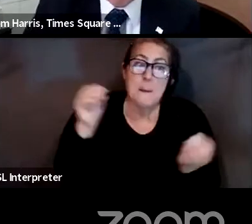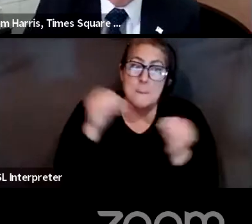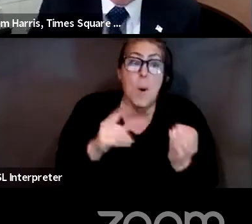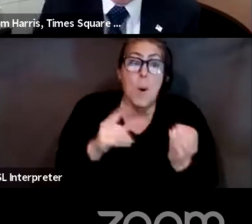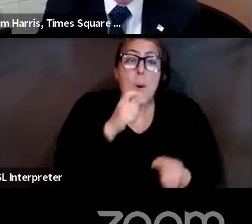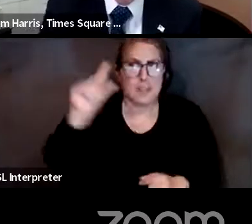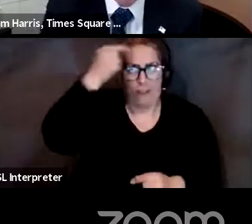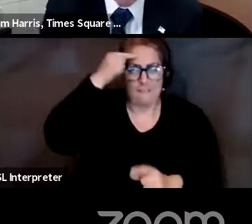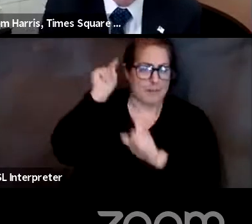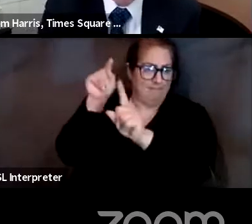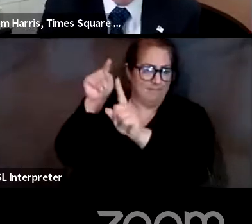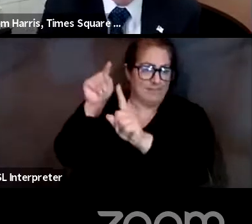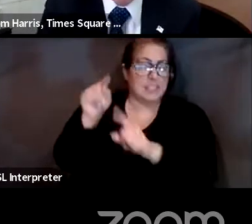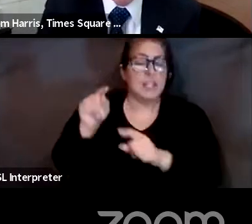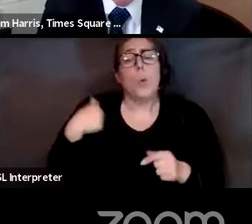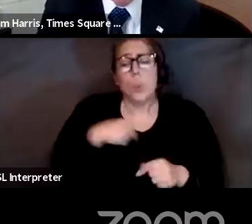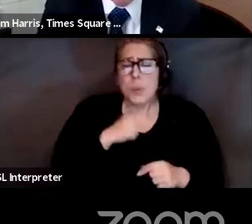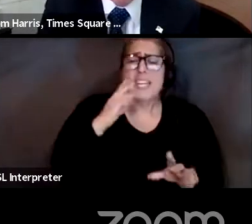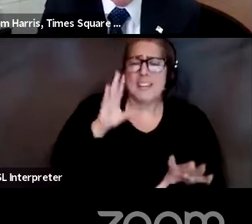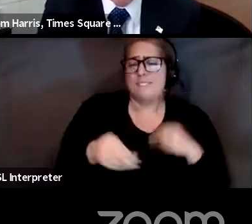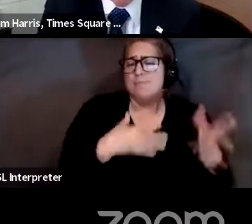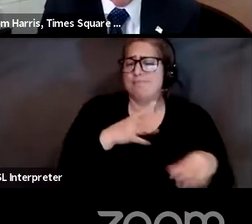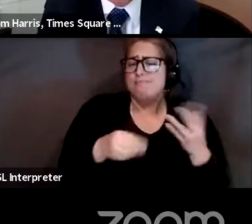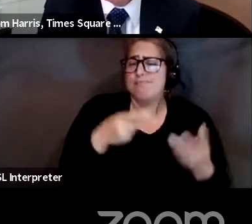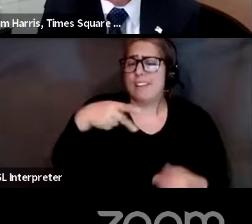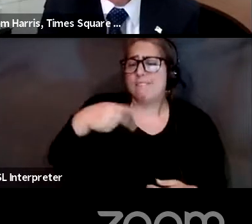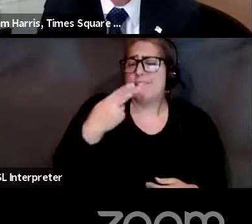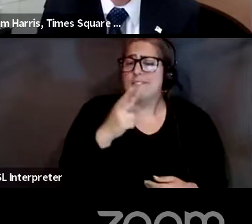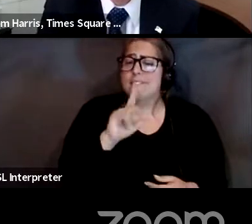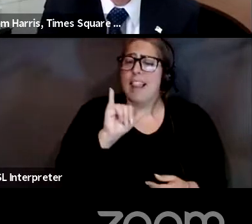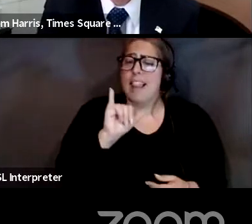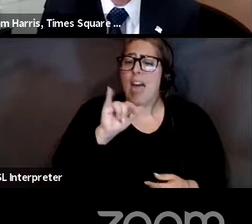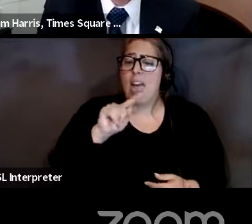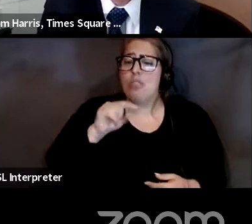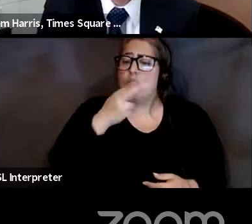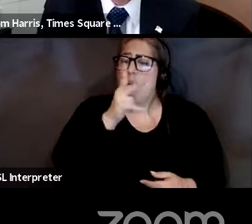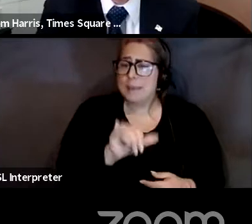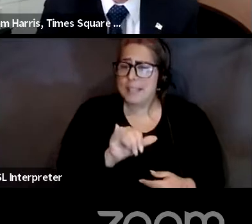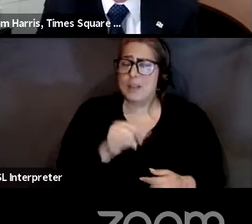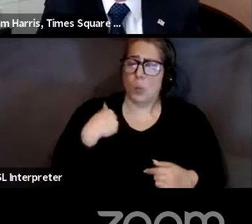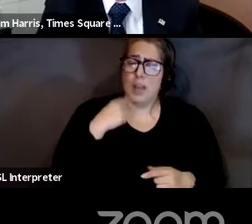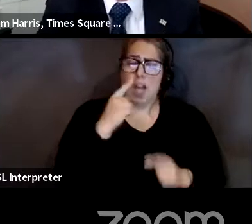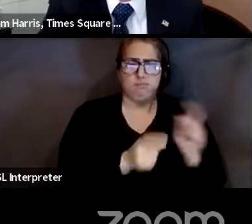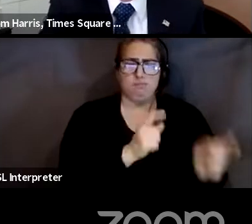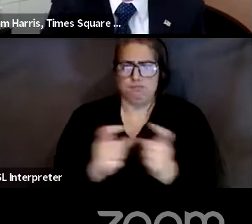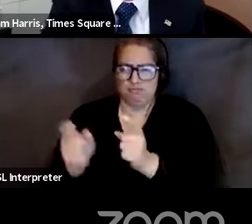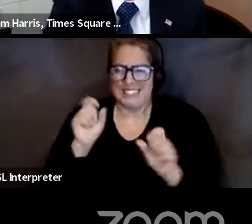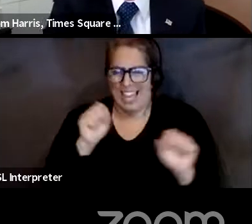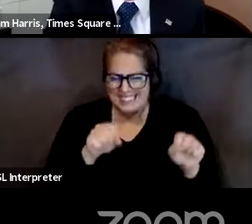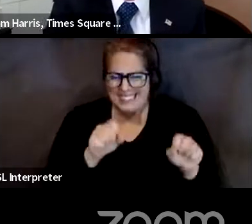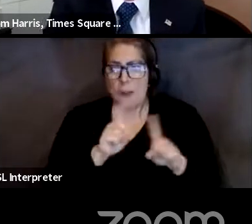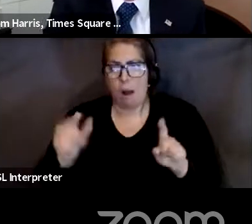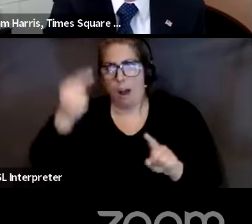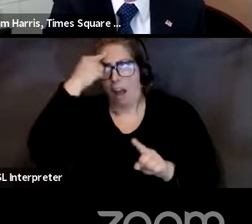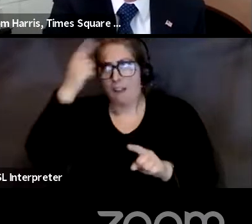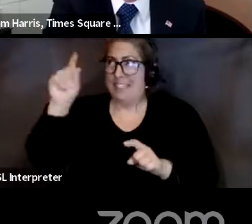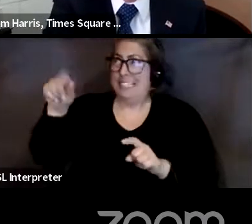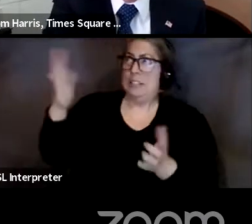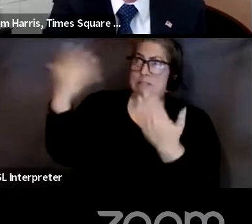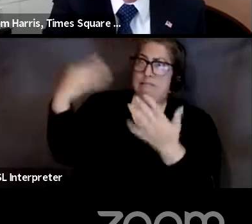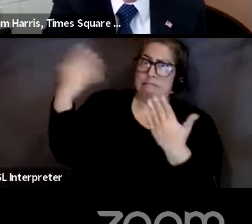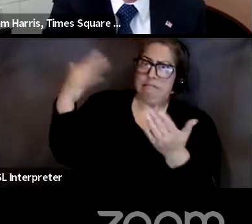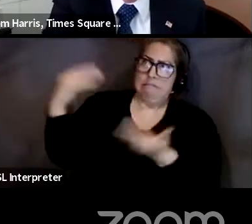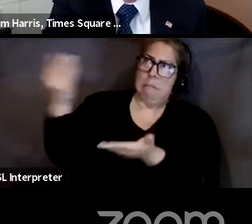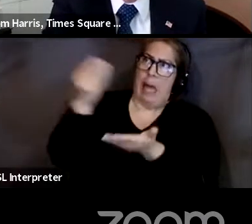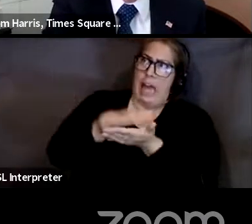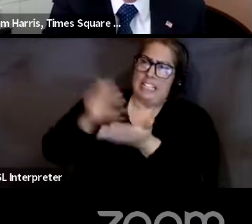in the bucket, but it's that drop that can catalyze and start moving the waters, you know? But we really need our government partners to